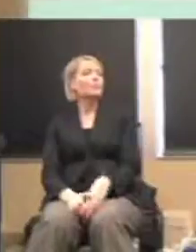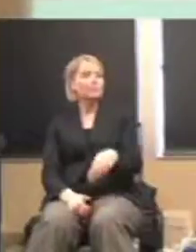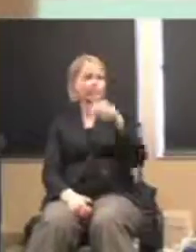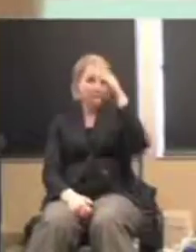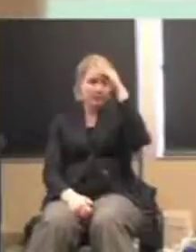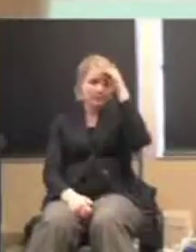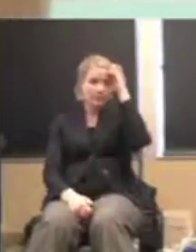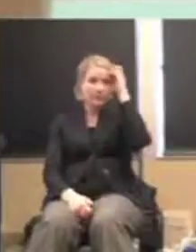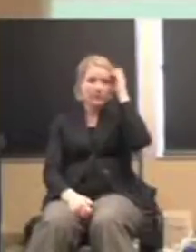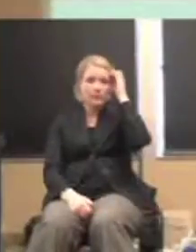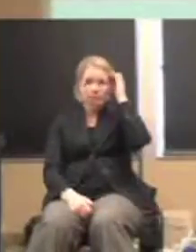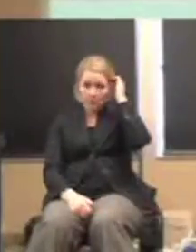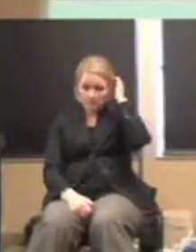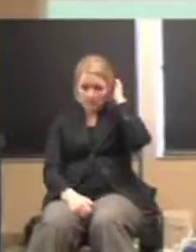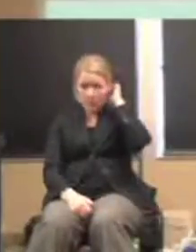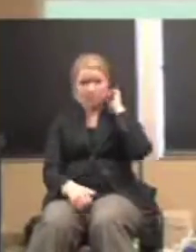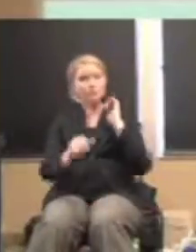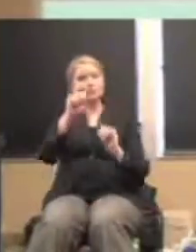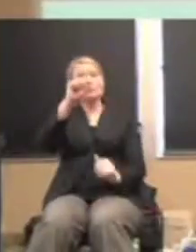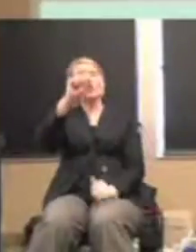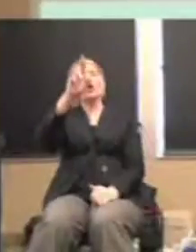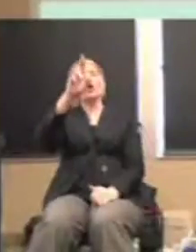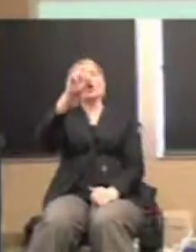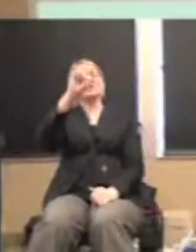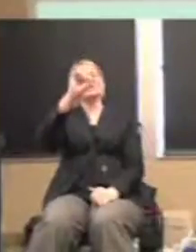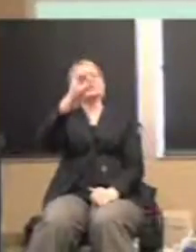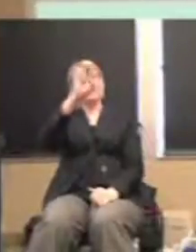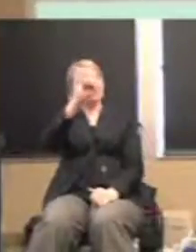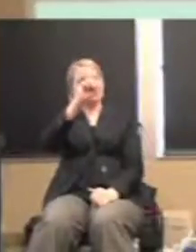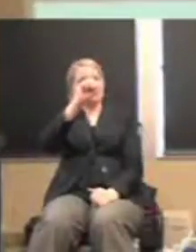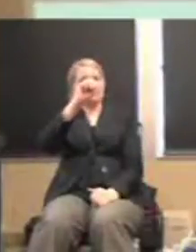afterwards. Autism